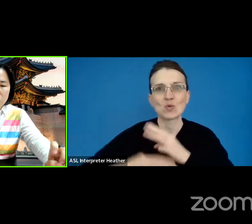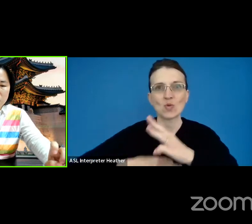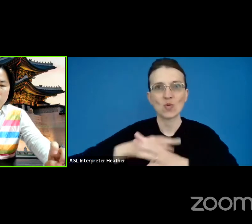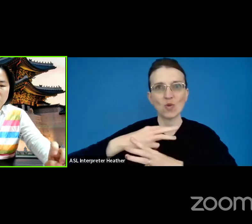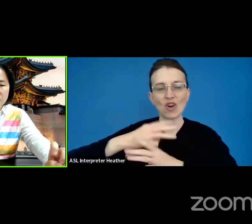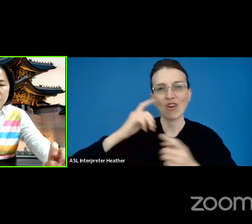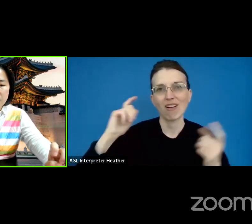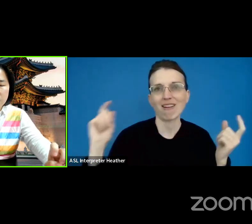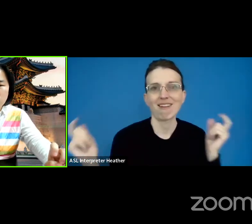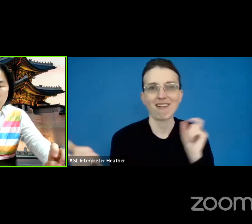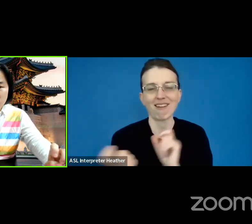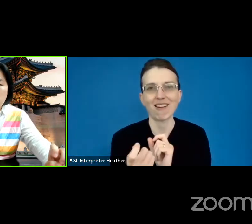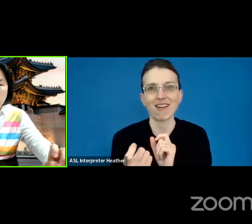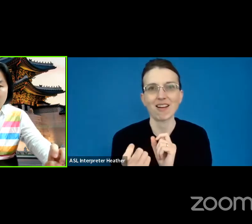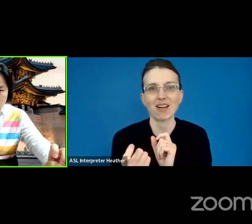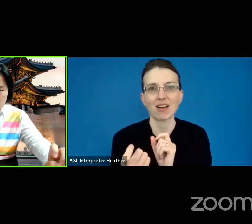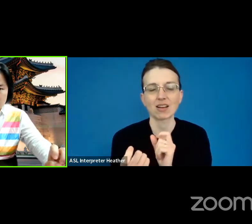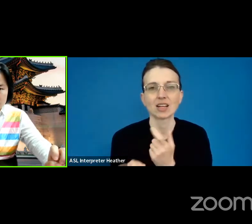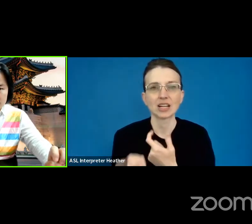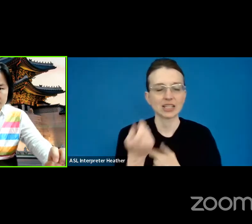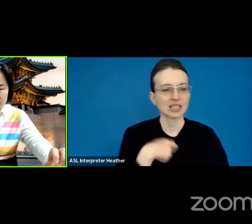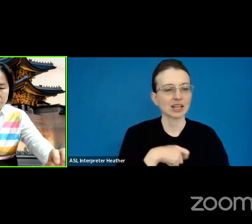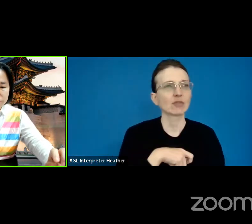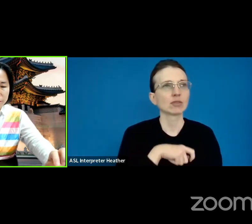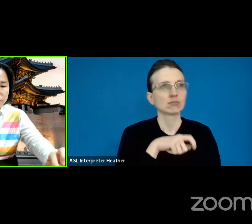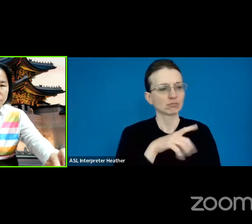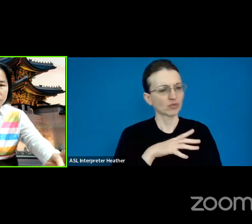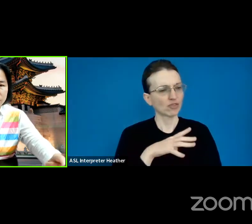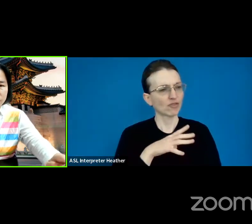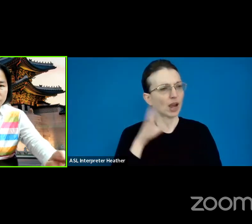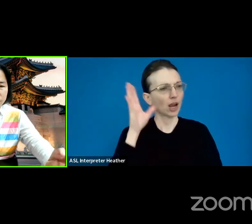instead of persevering without question.